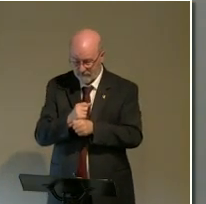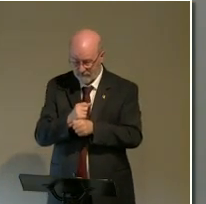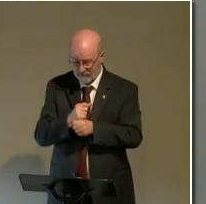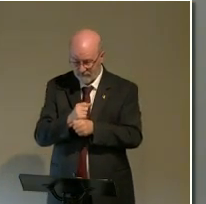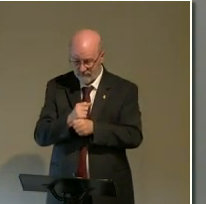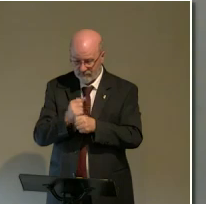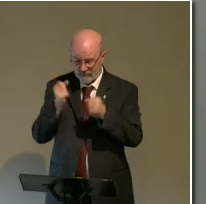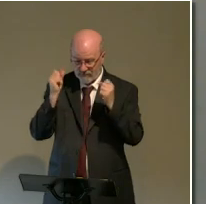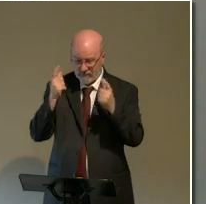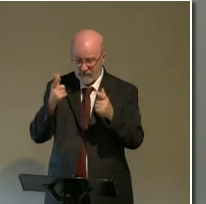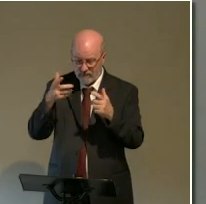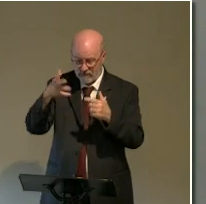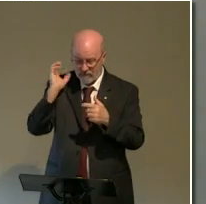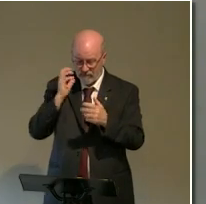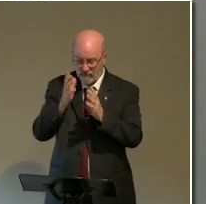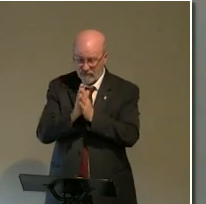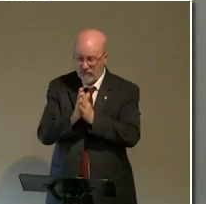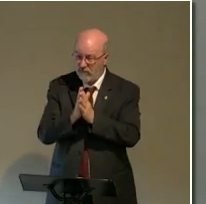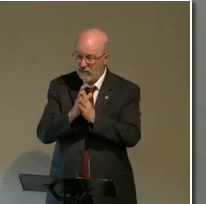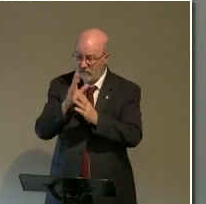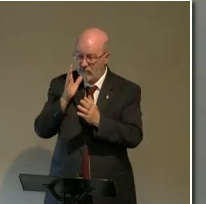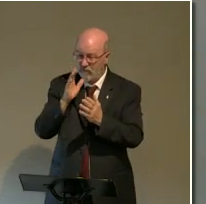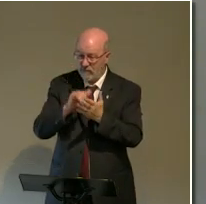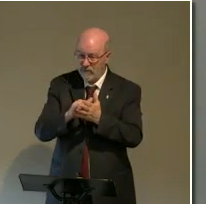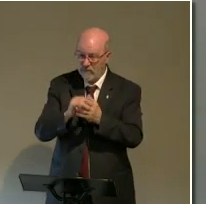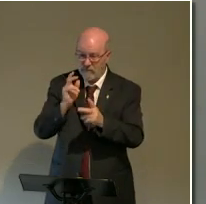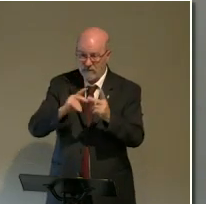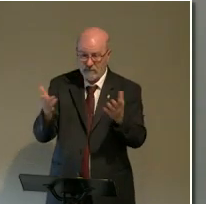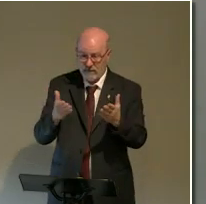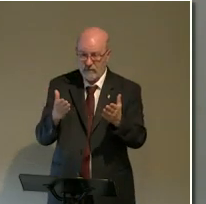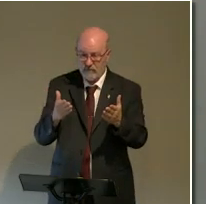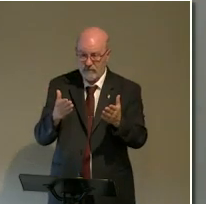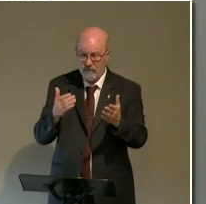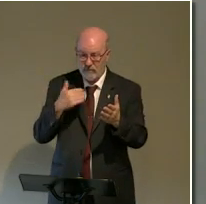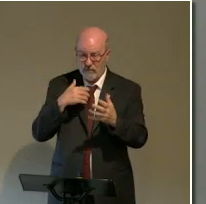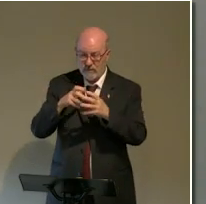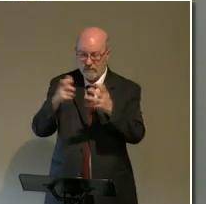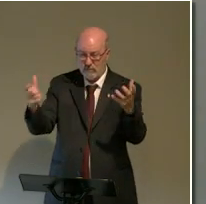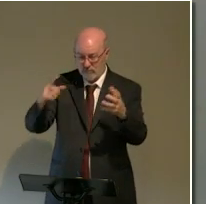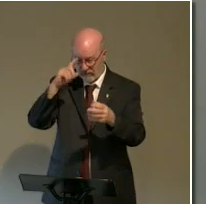That's incredible. Well, we can pray for that. There's people here who have